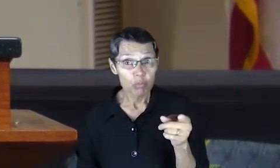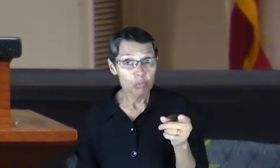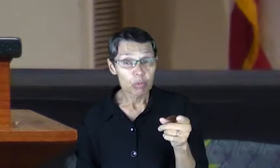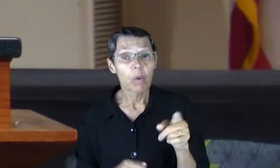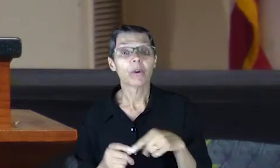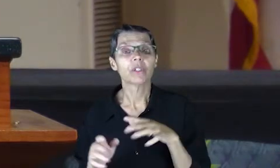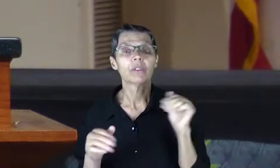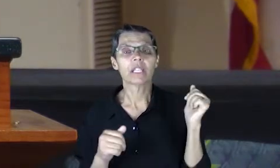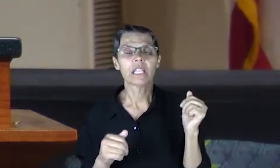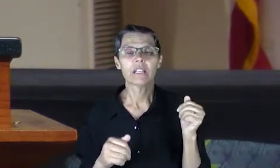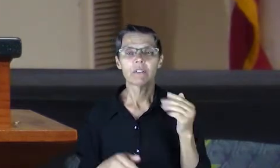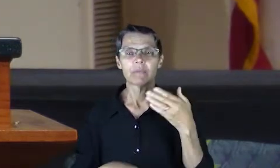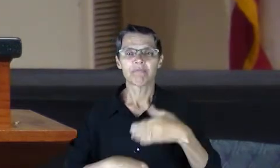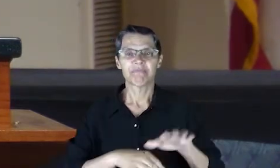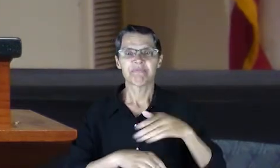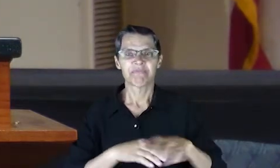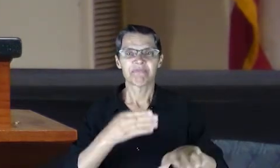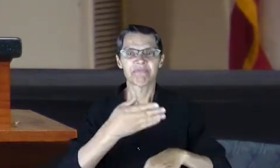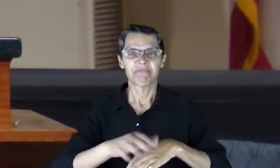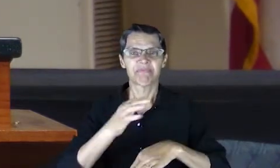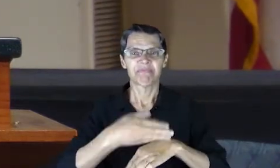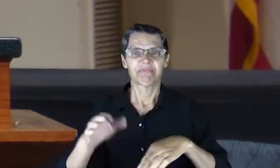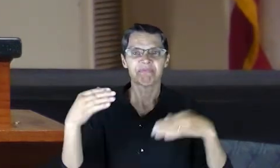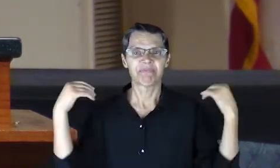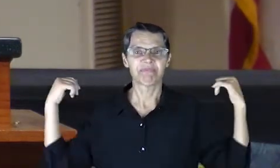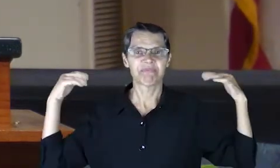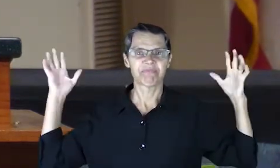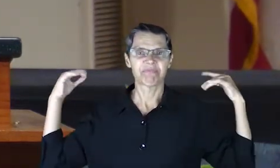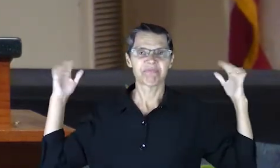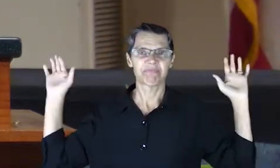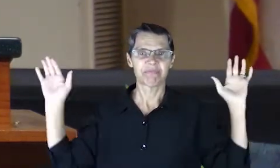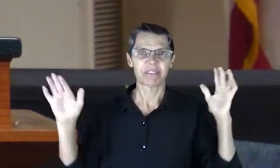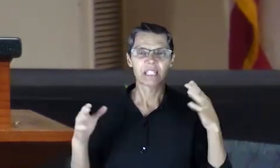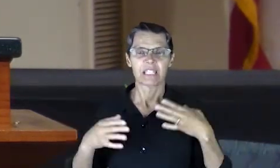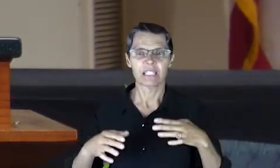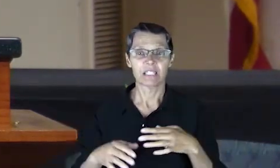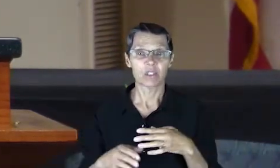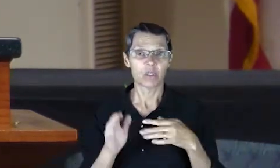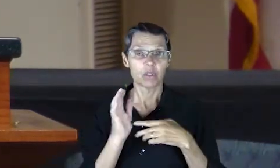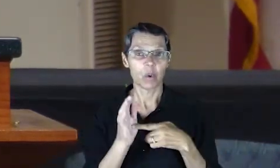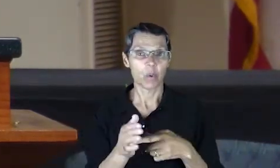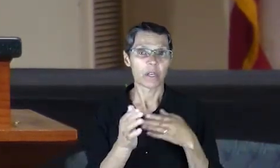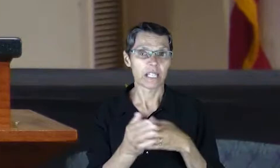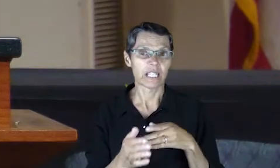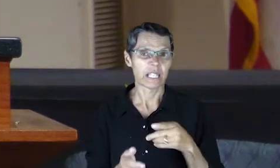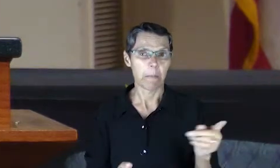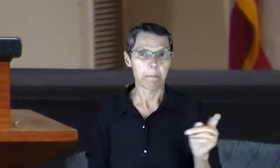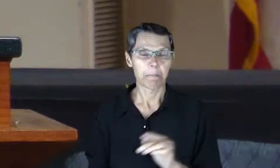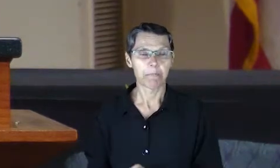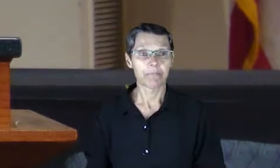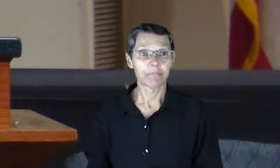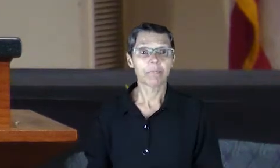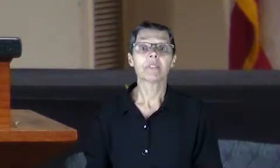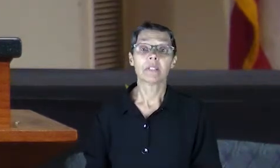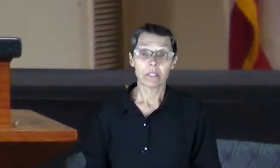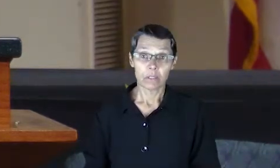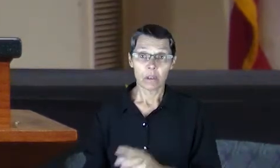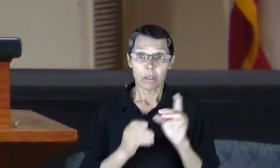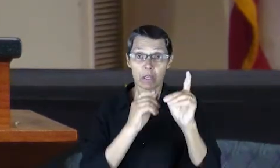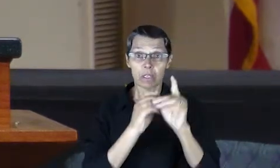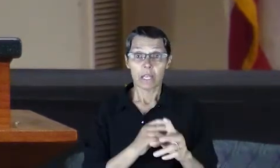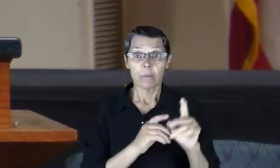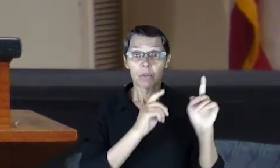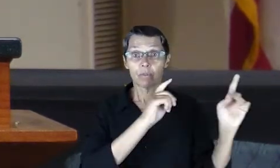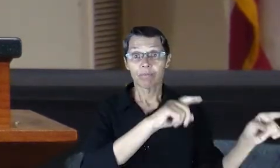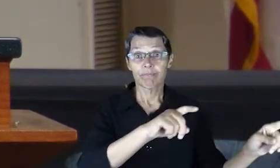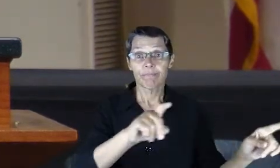to hear you, as you leave, shake off the dust that is on your feet as a testimony against them." So they